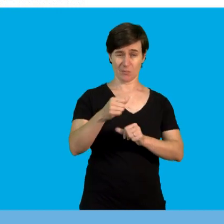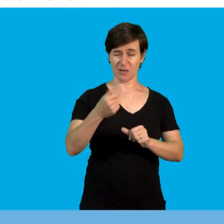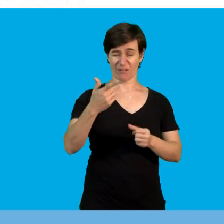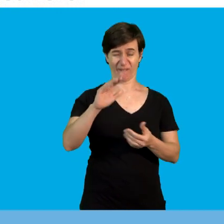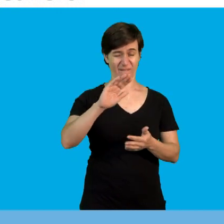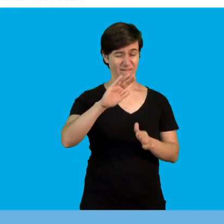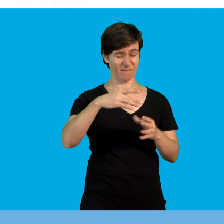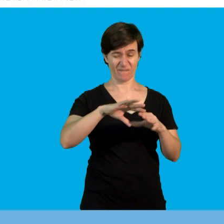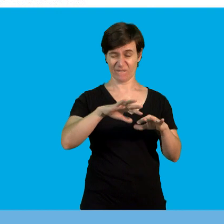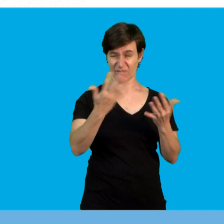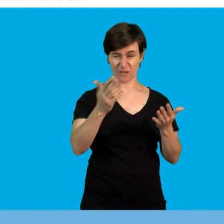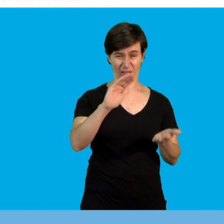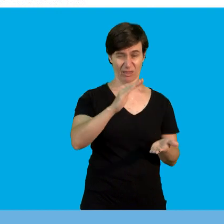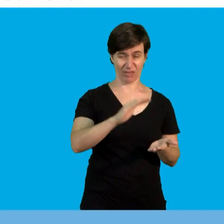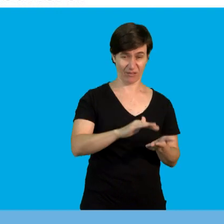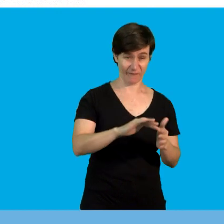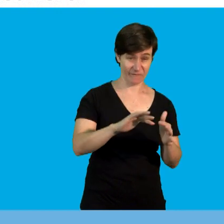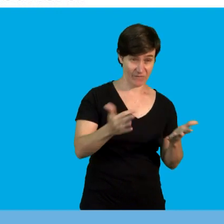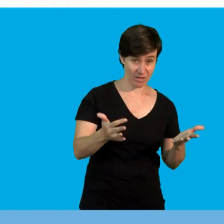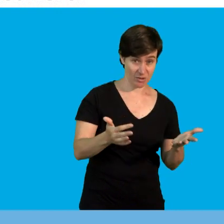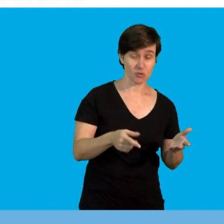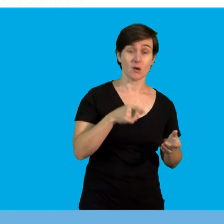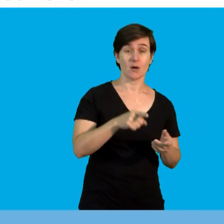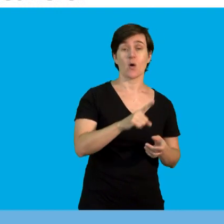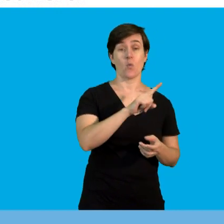the reading